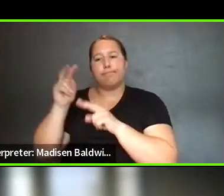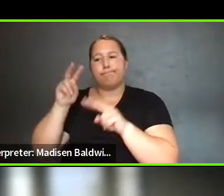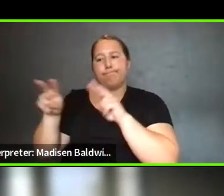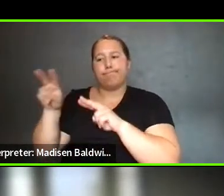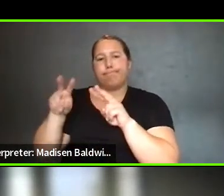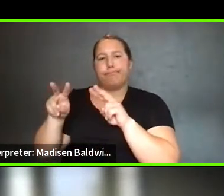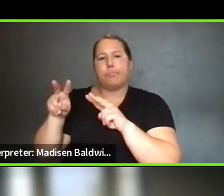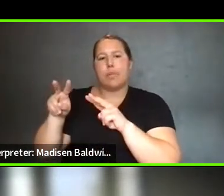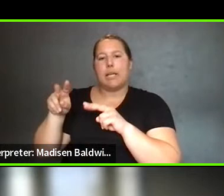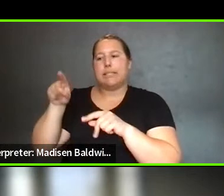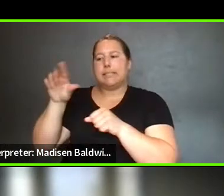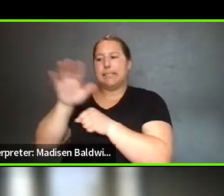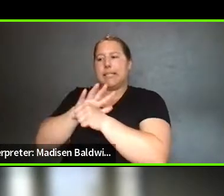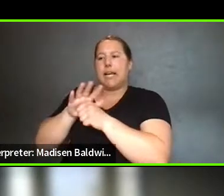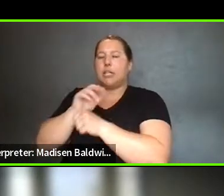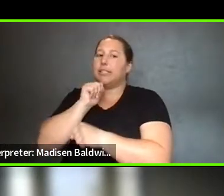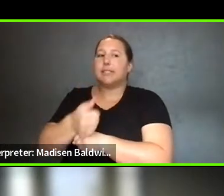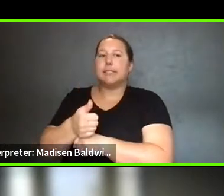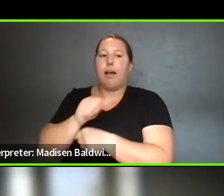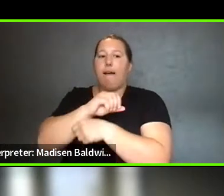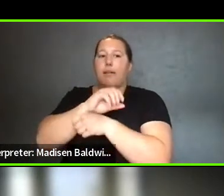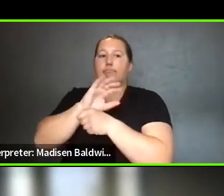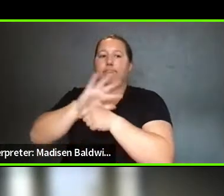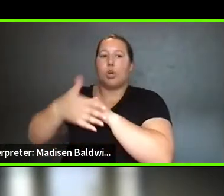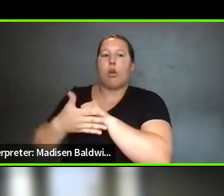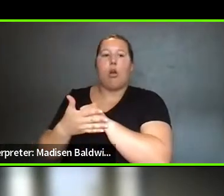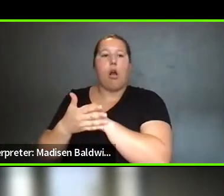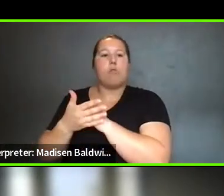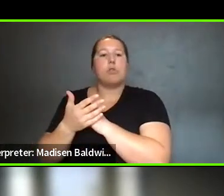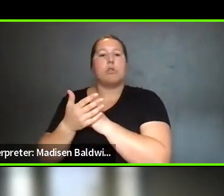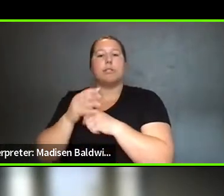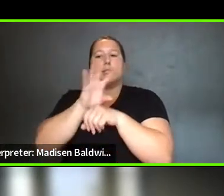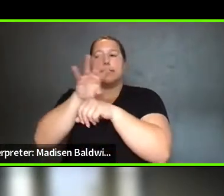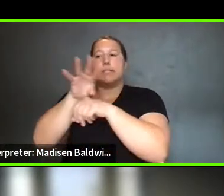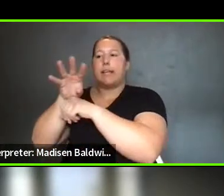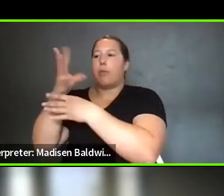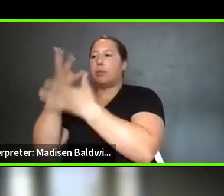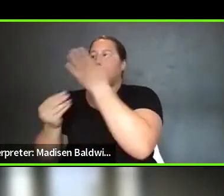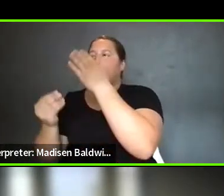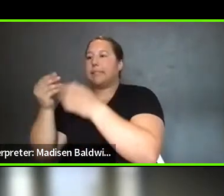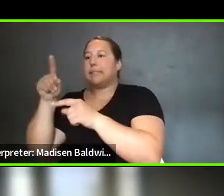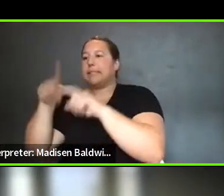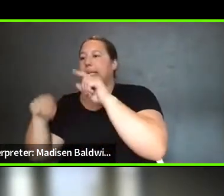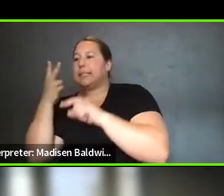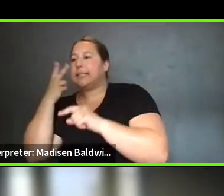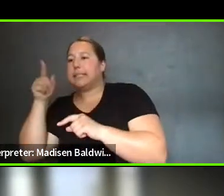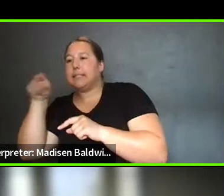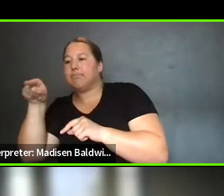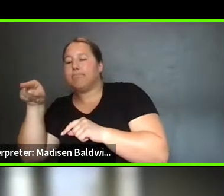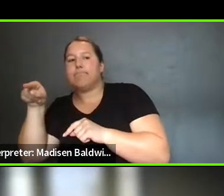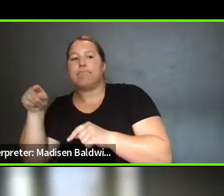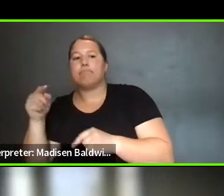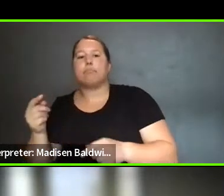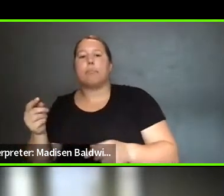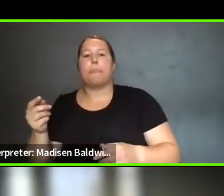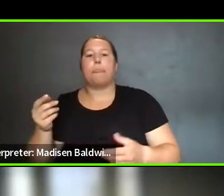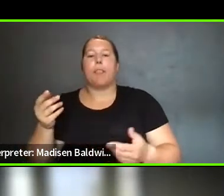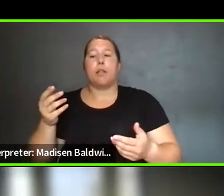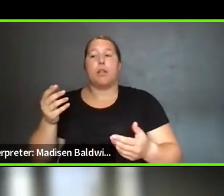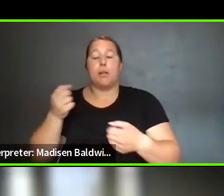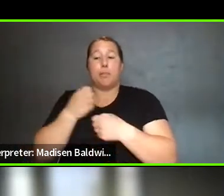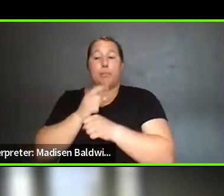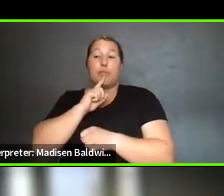covered by the 2 cameras that are facing that area? Are we doing an audit to make sure that we are pretty much hitting all of our